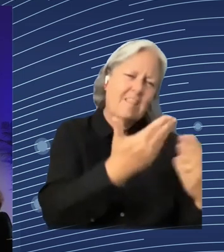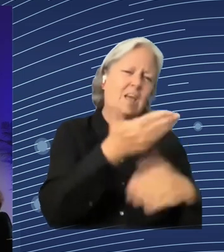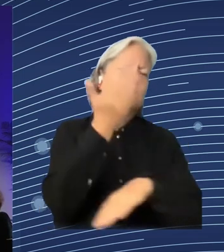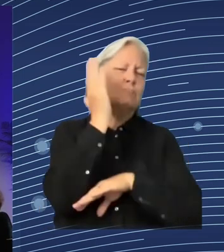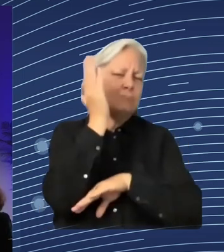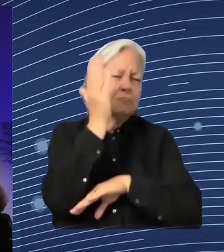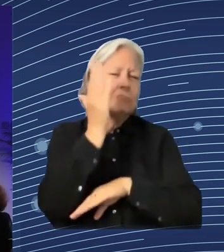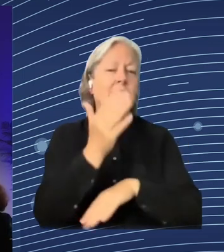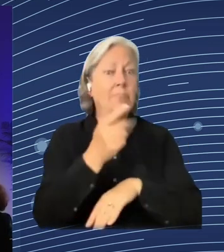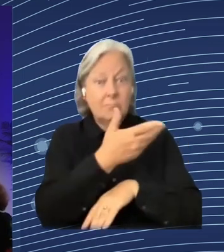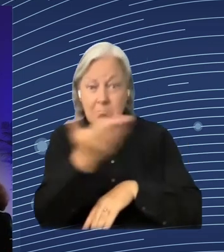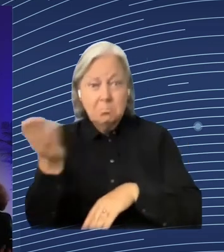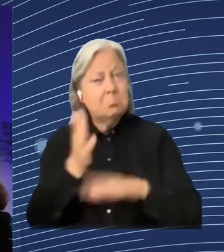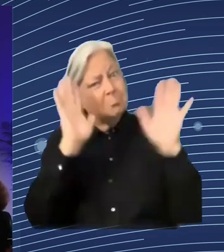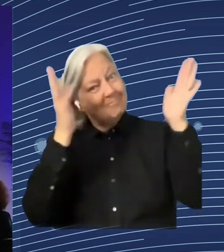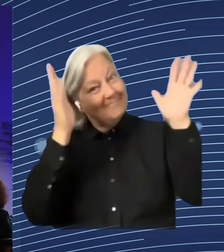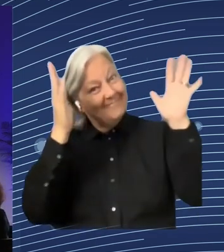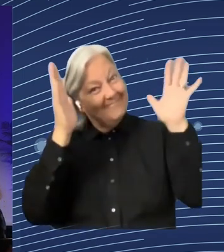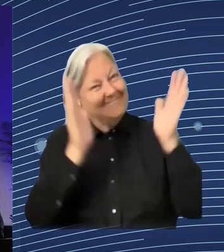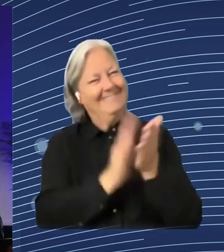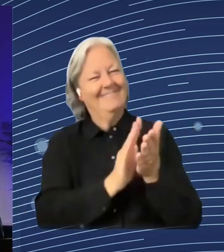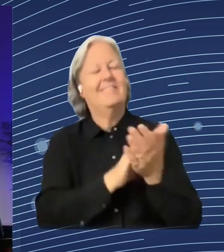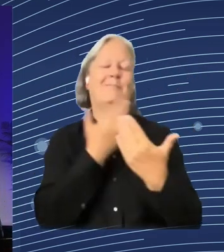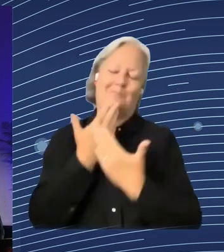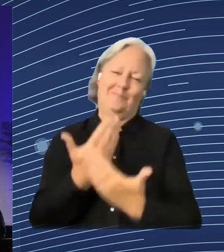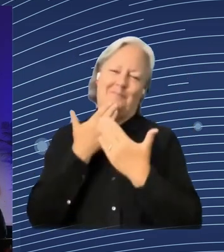applause indeed. Thank you.